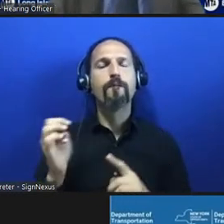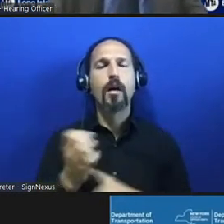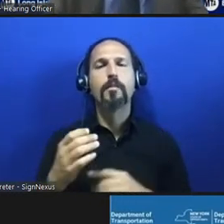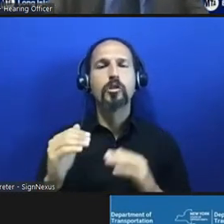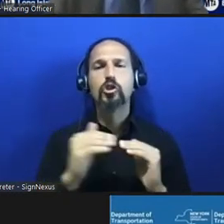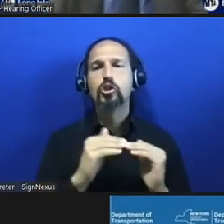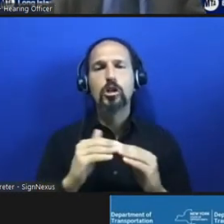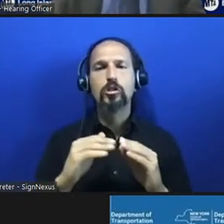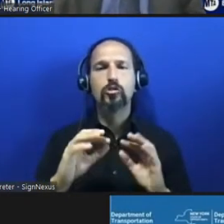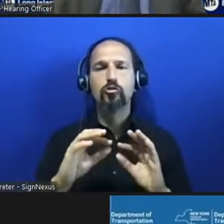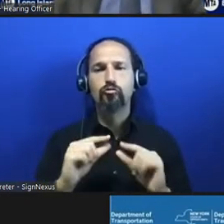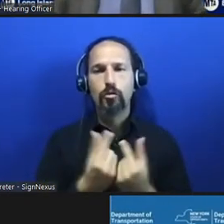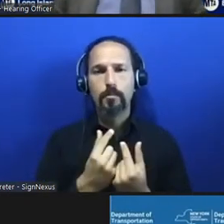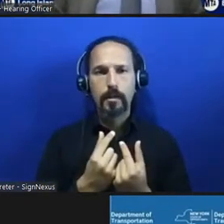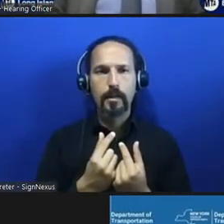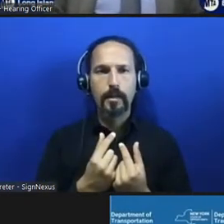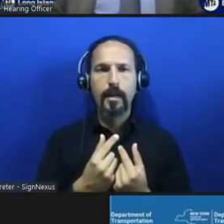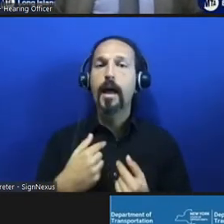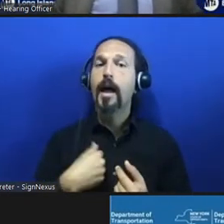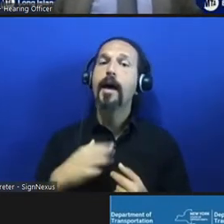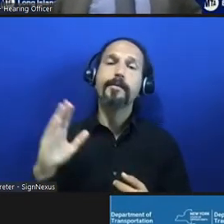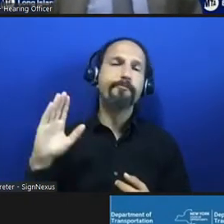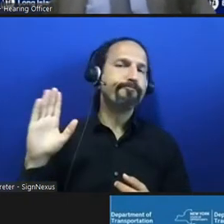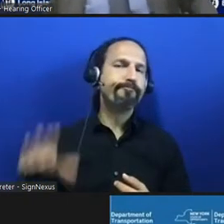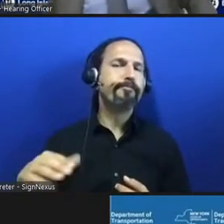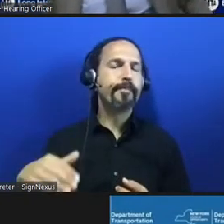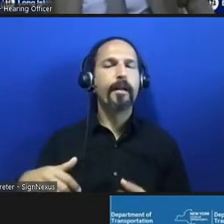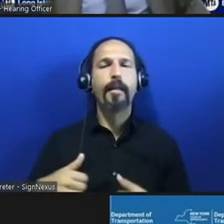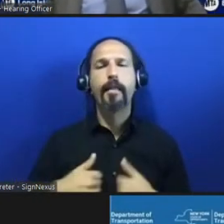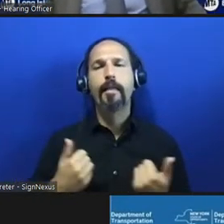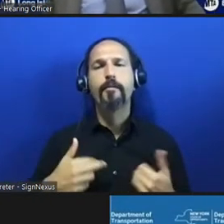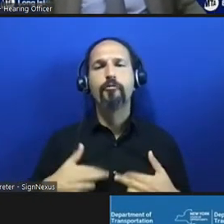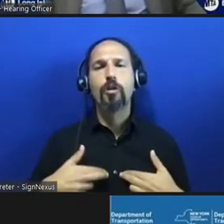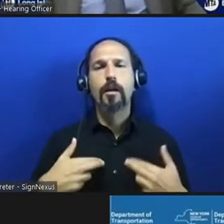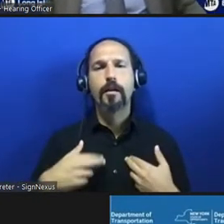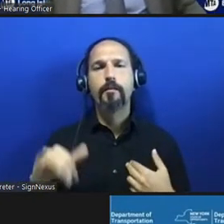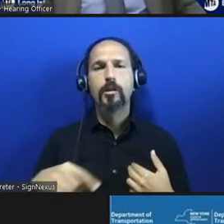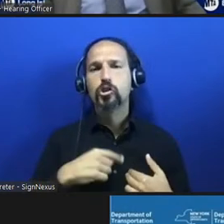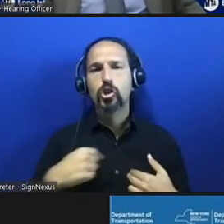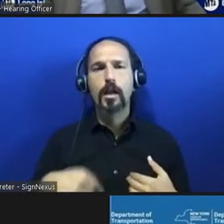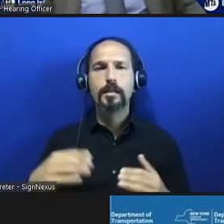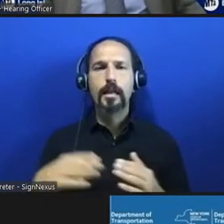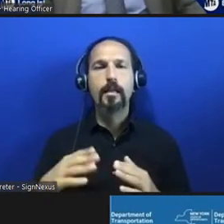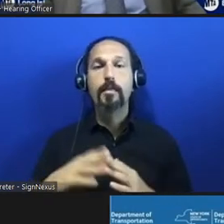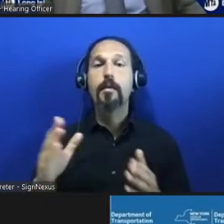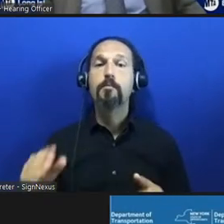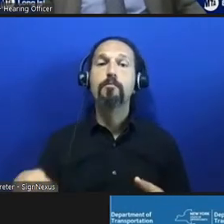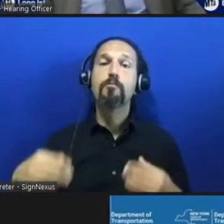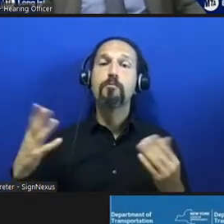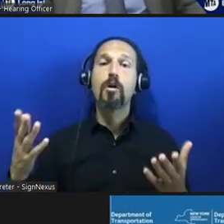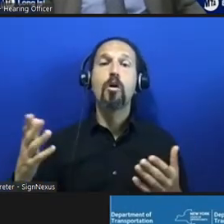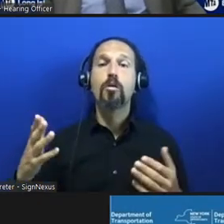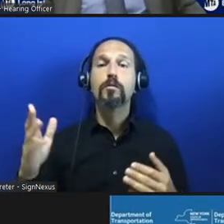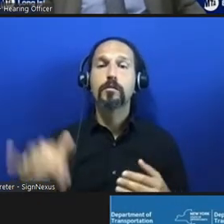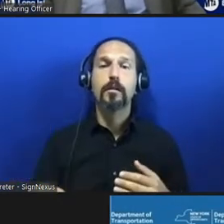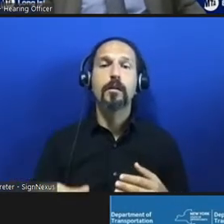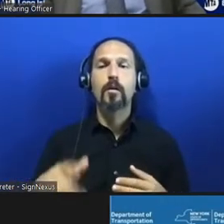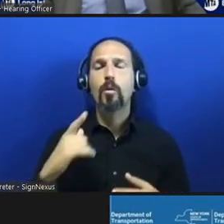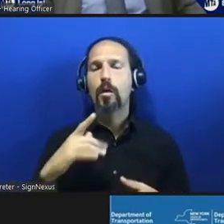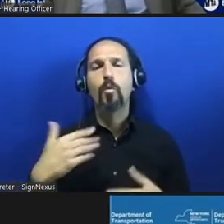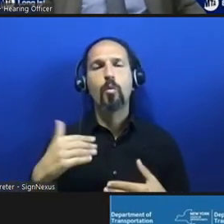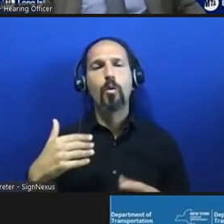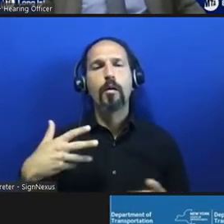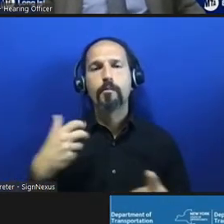groups as a lifelong resident of Chinatown and two Bridges Community the proposed congestion pricing will have devastating